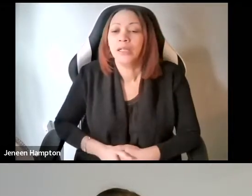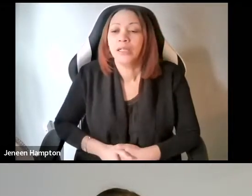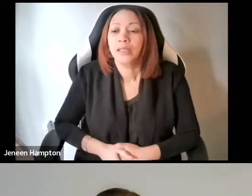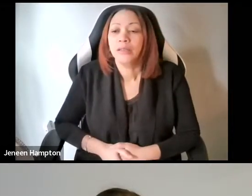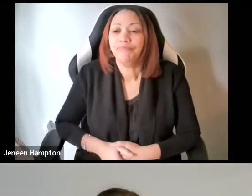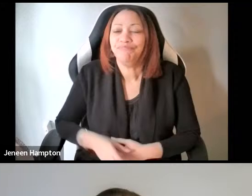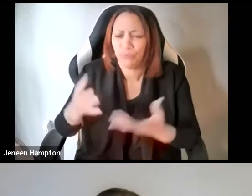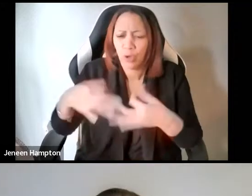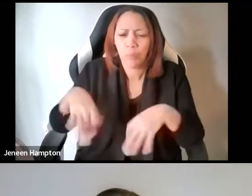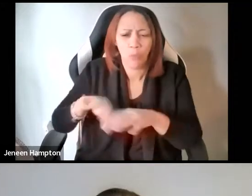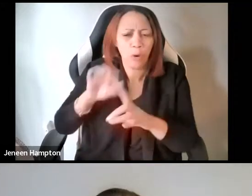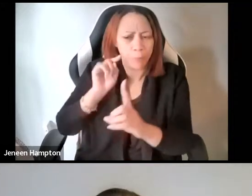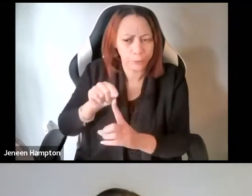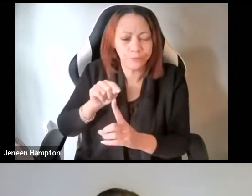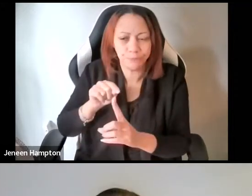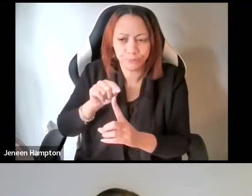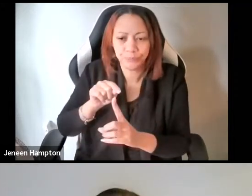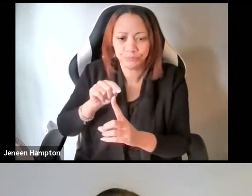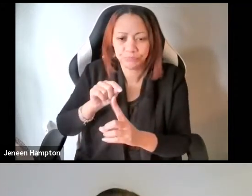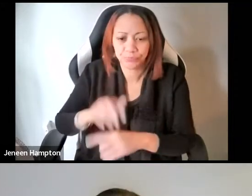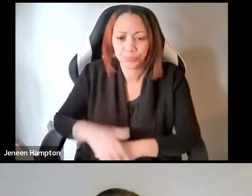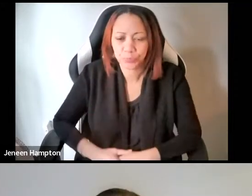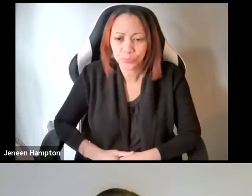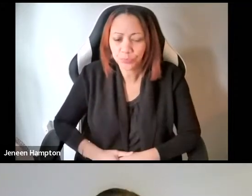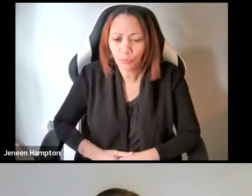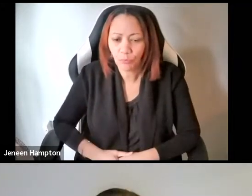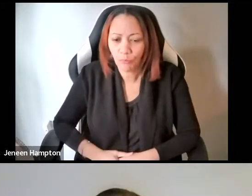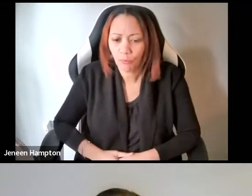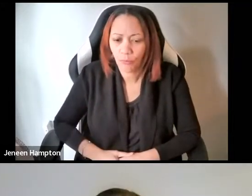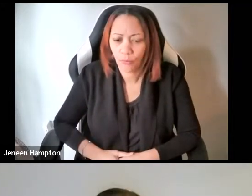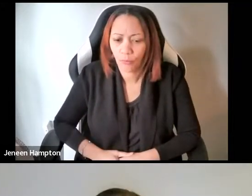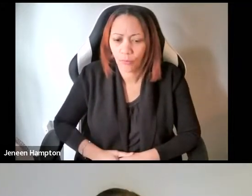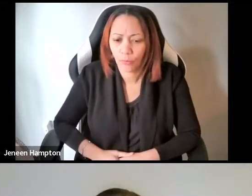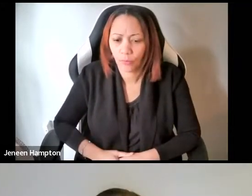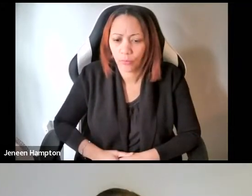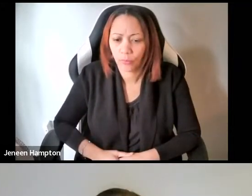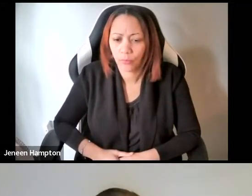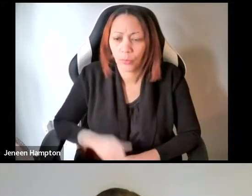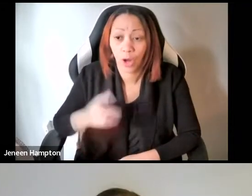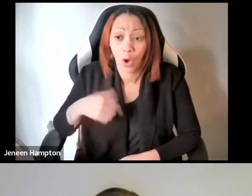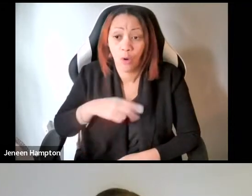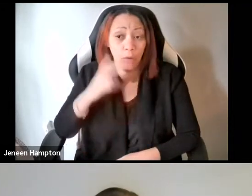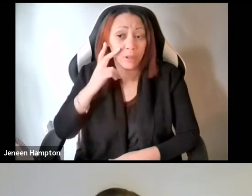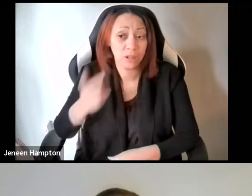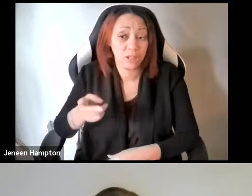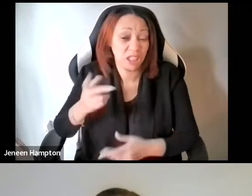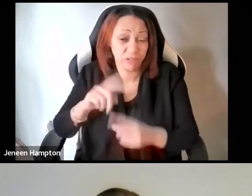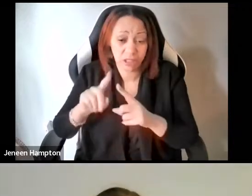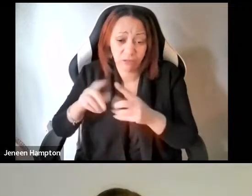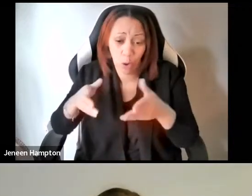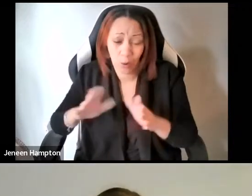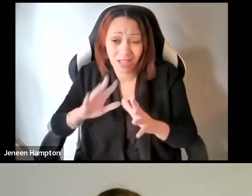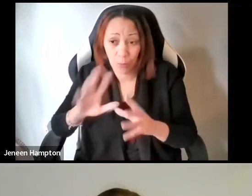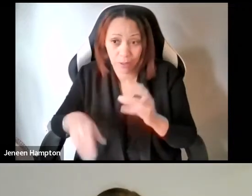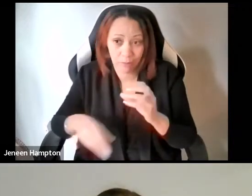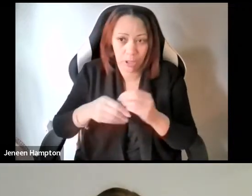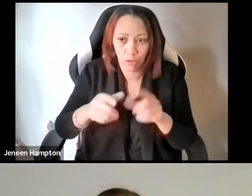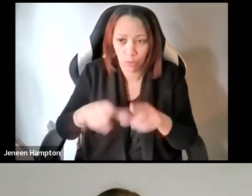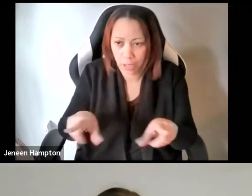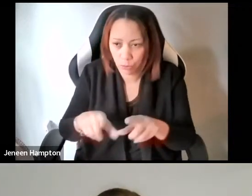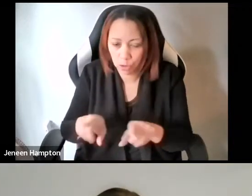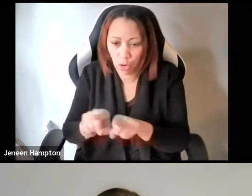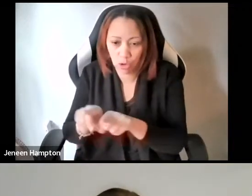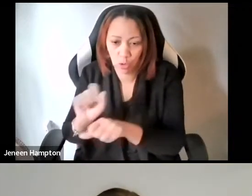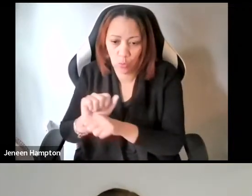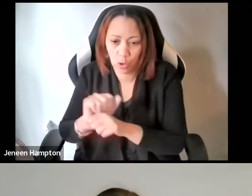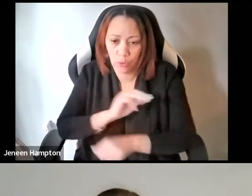very important point that you raise, and we will definitely see if there's ways that we can incorporate that into the language and work with our Mayor's